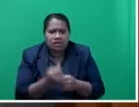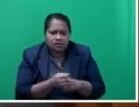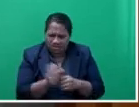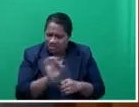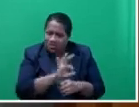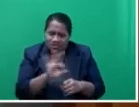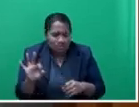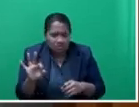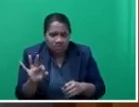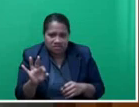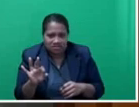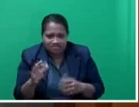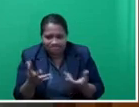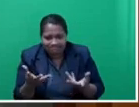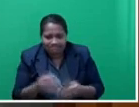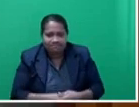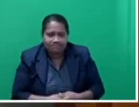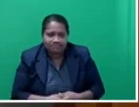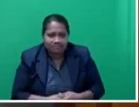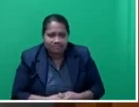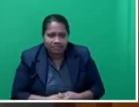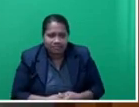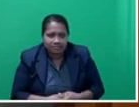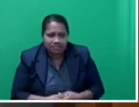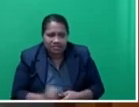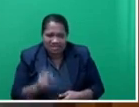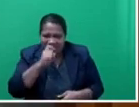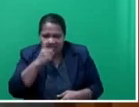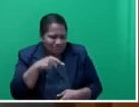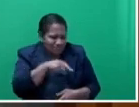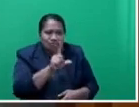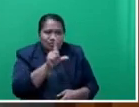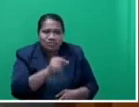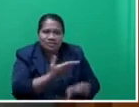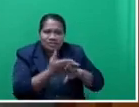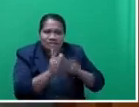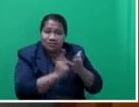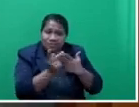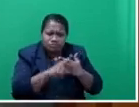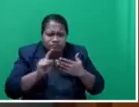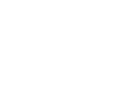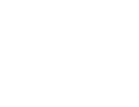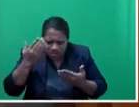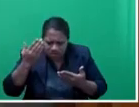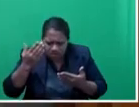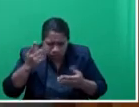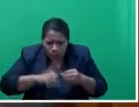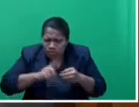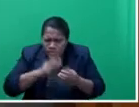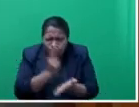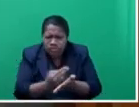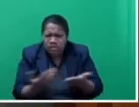in a capacity to be able to handle those new programs. But, Honorable Speaker, the question really is, what